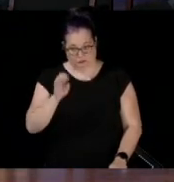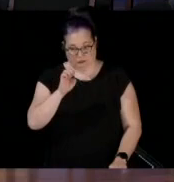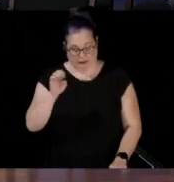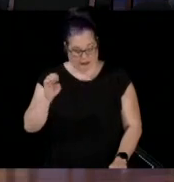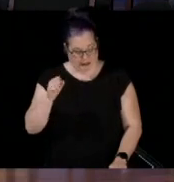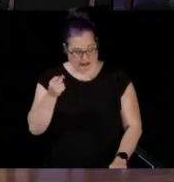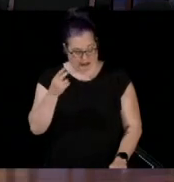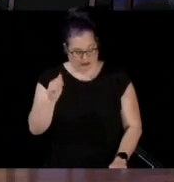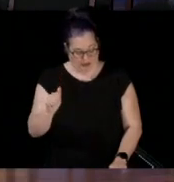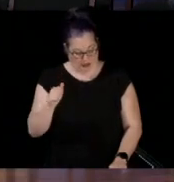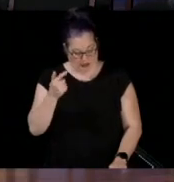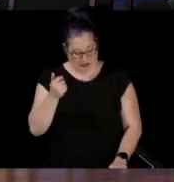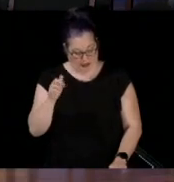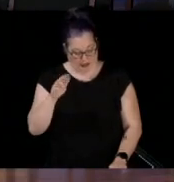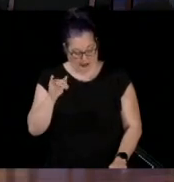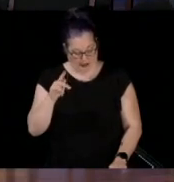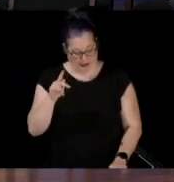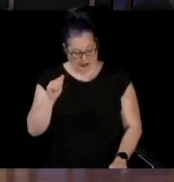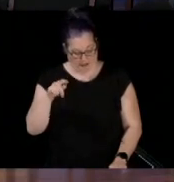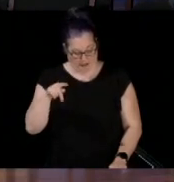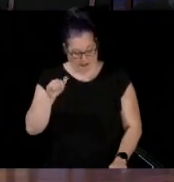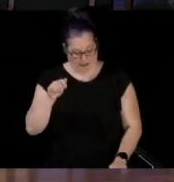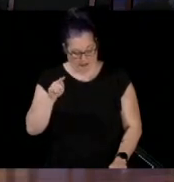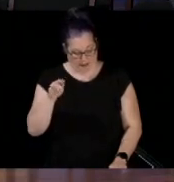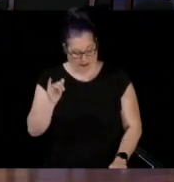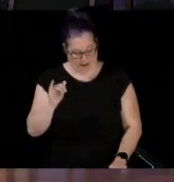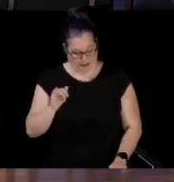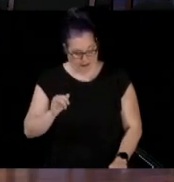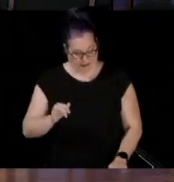Isha Gurikapati.